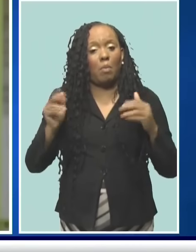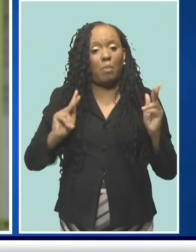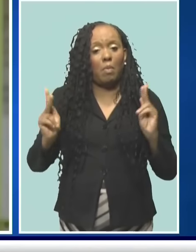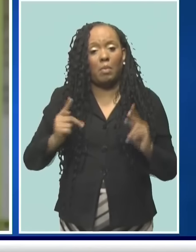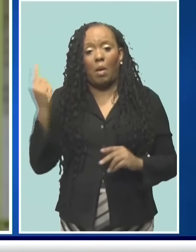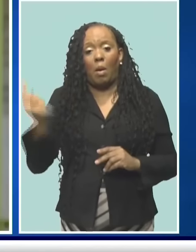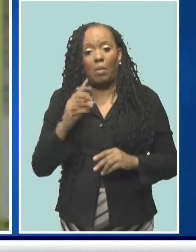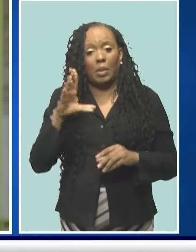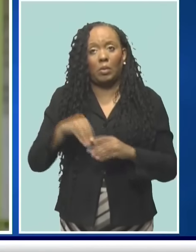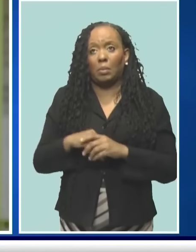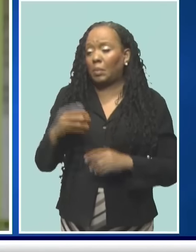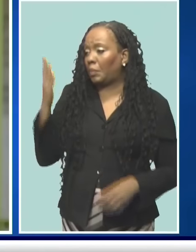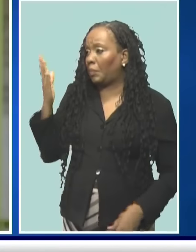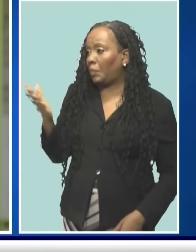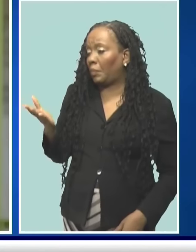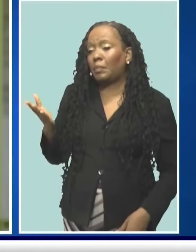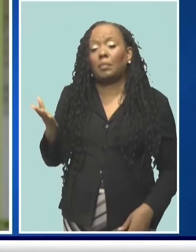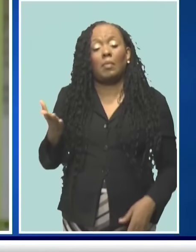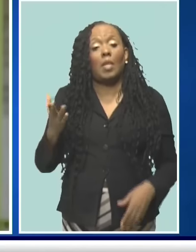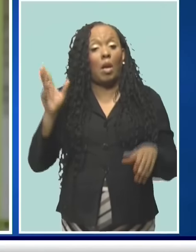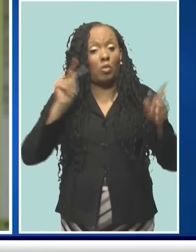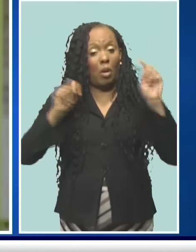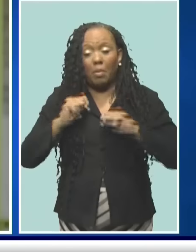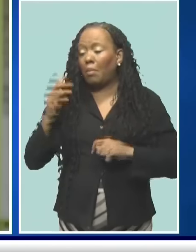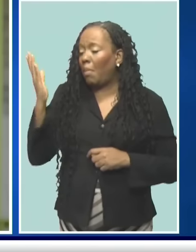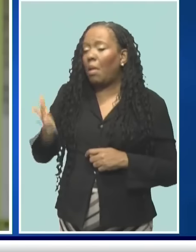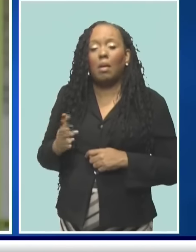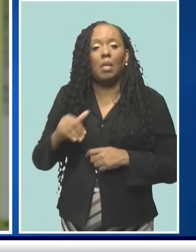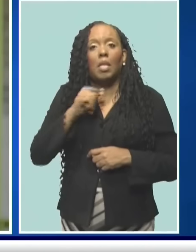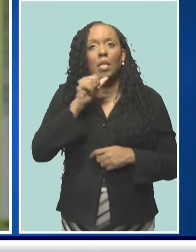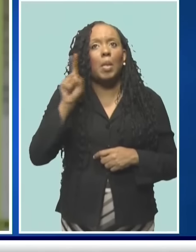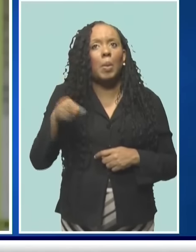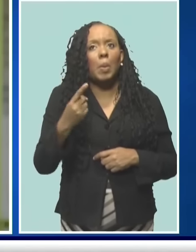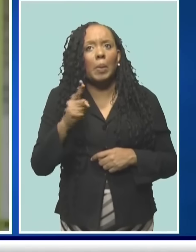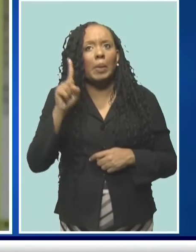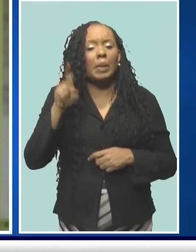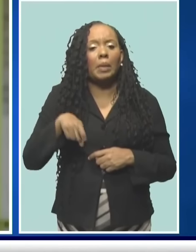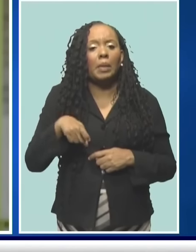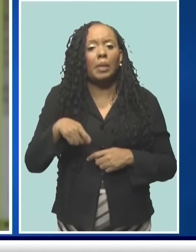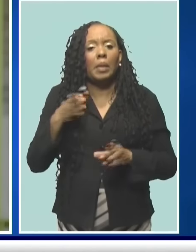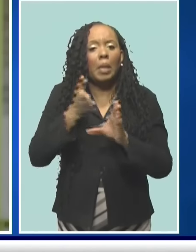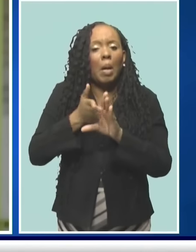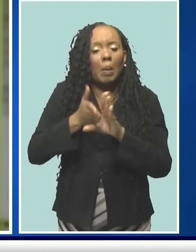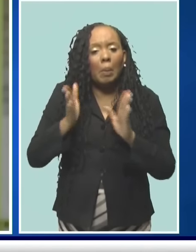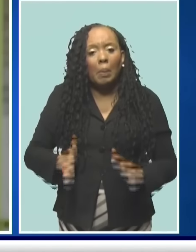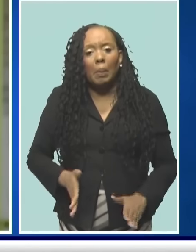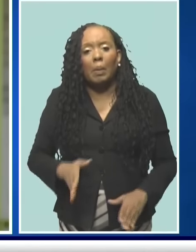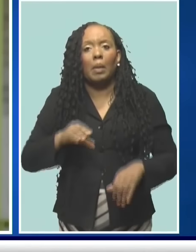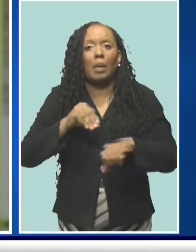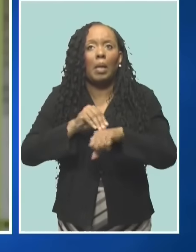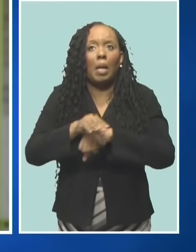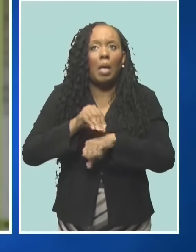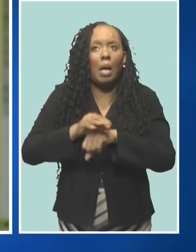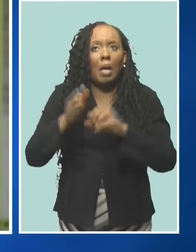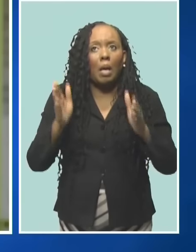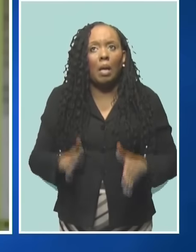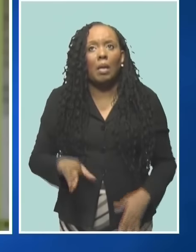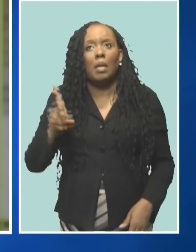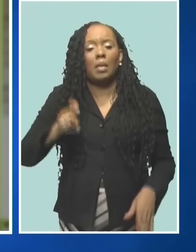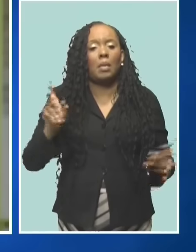think more than counselors and psychologists and psychiatrists, you need people who had the